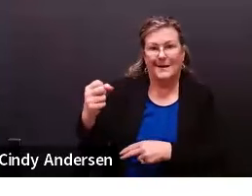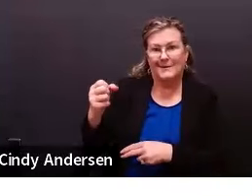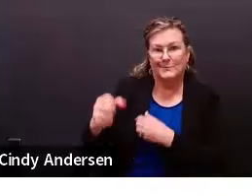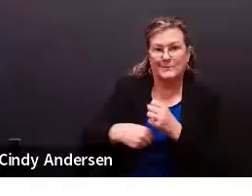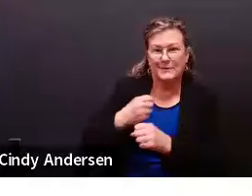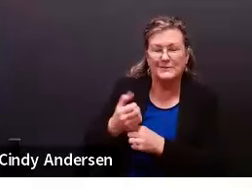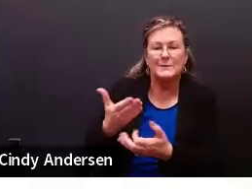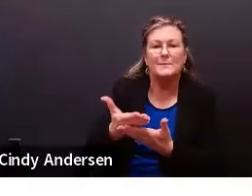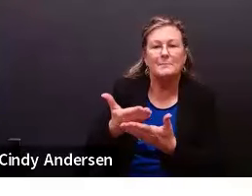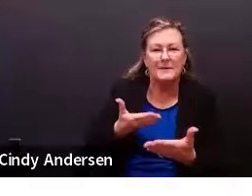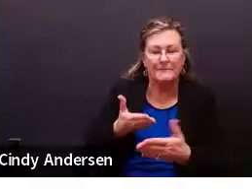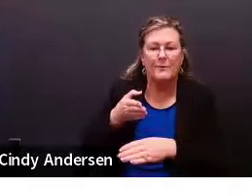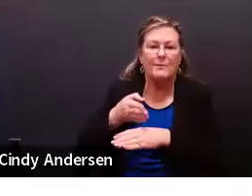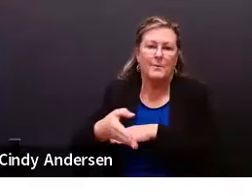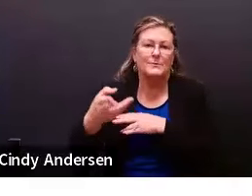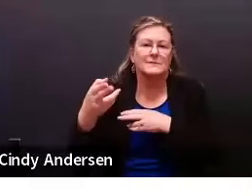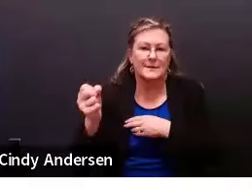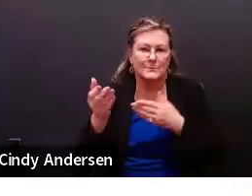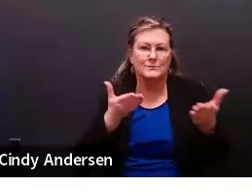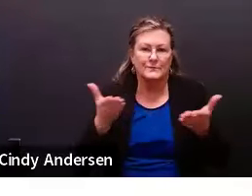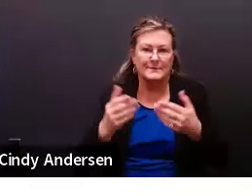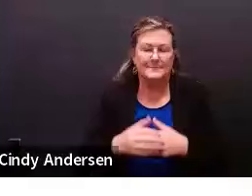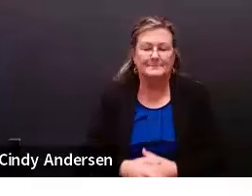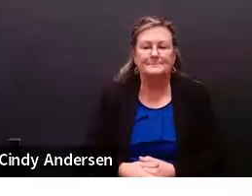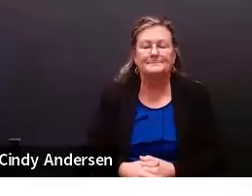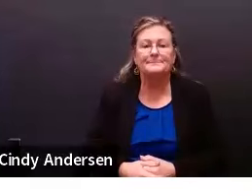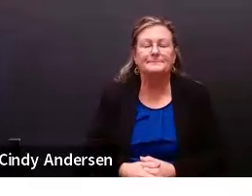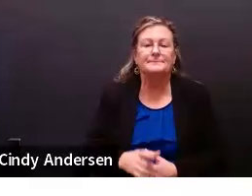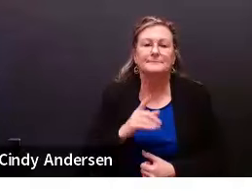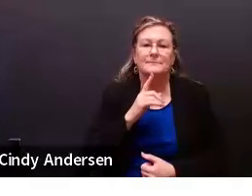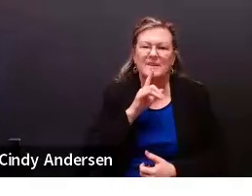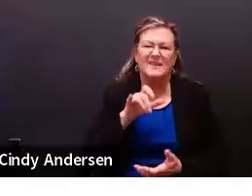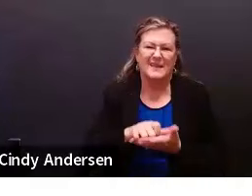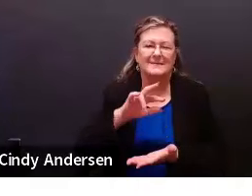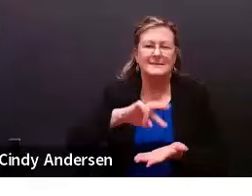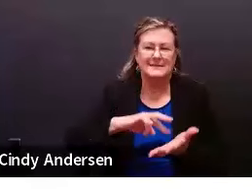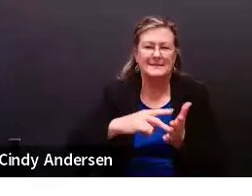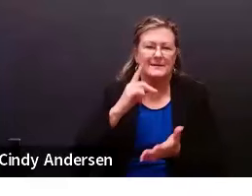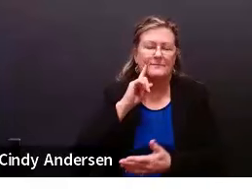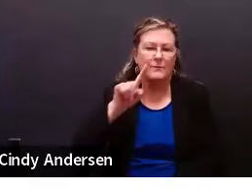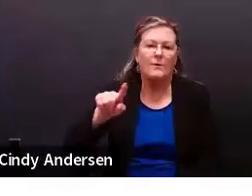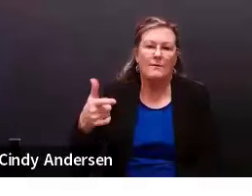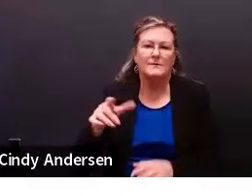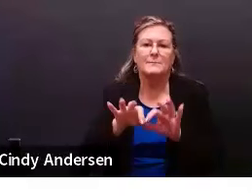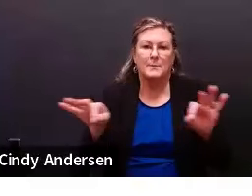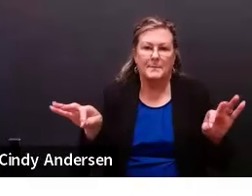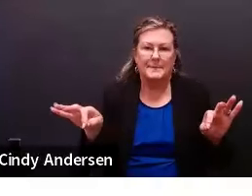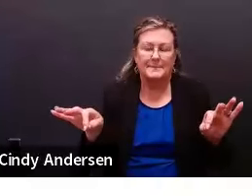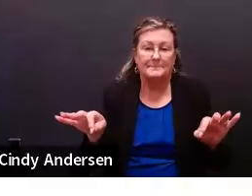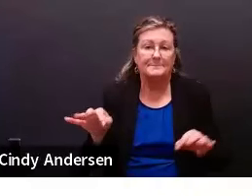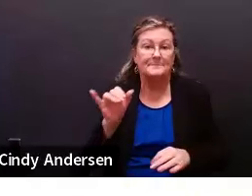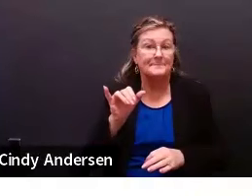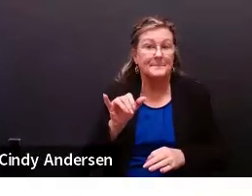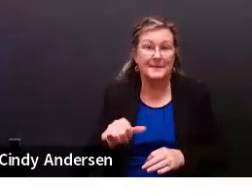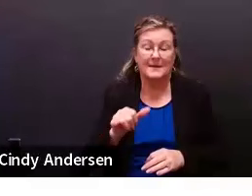on to those post-high services. And so really that was what the intent of the alternate diploma was. It is something